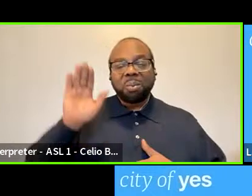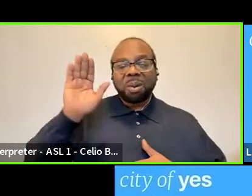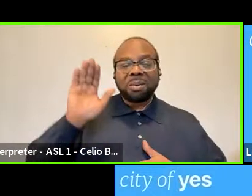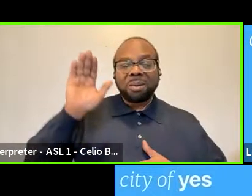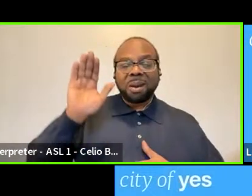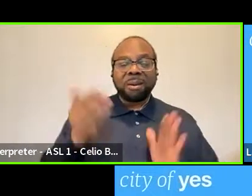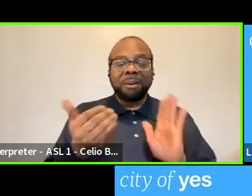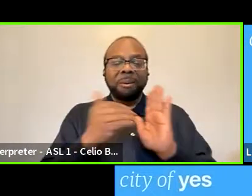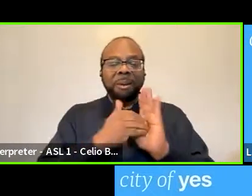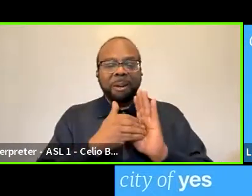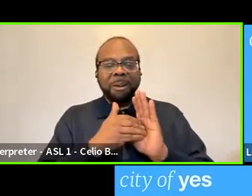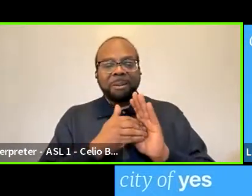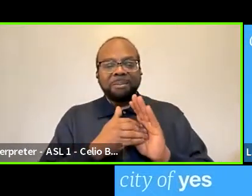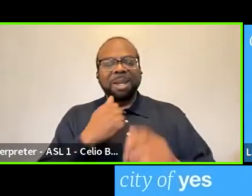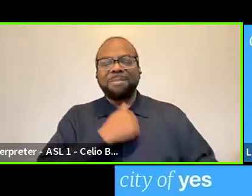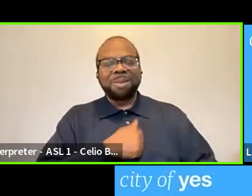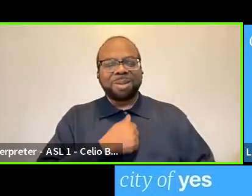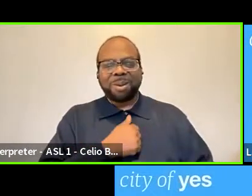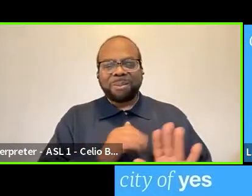Sorry.